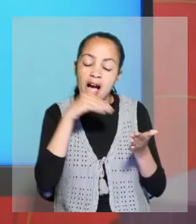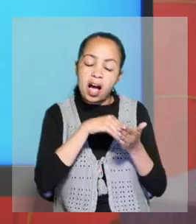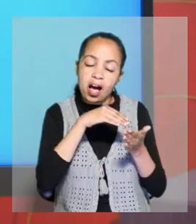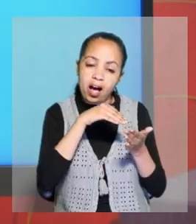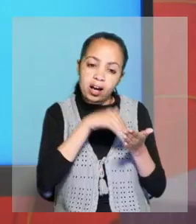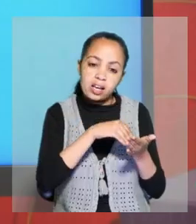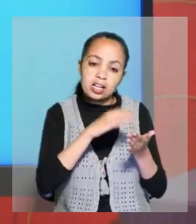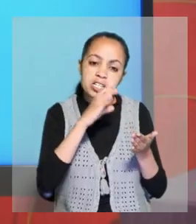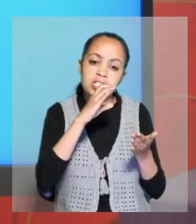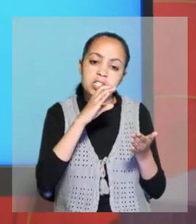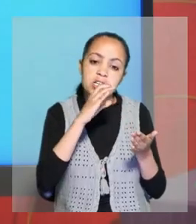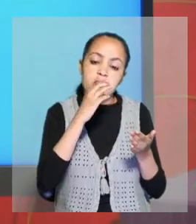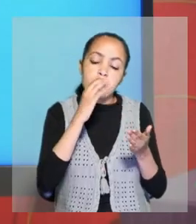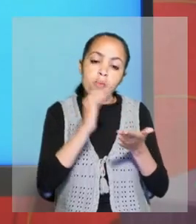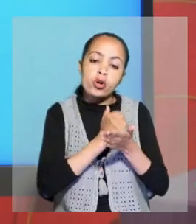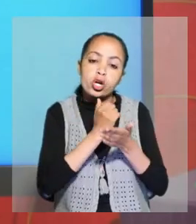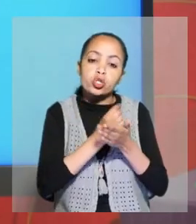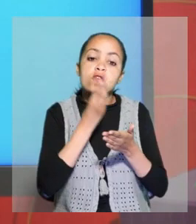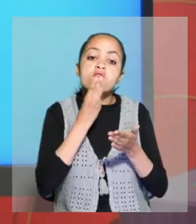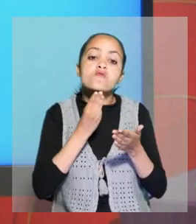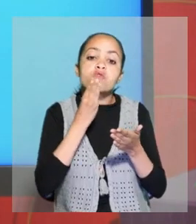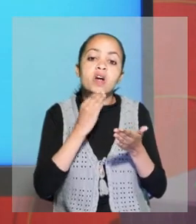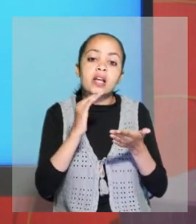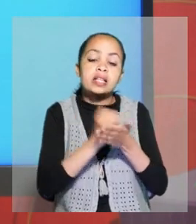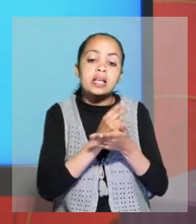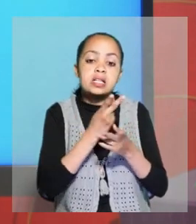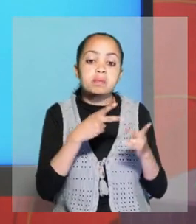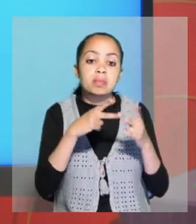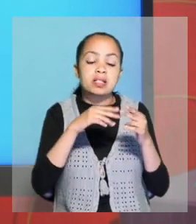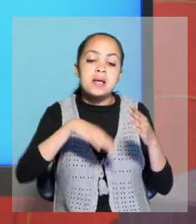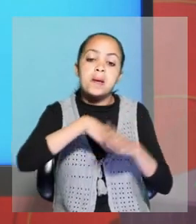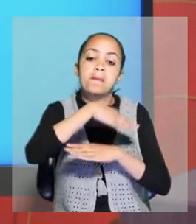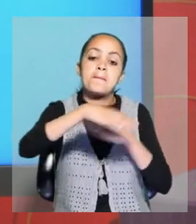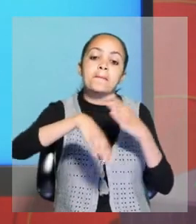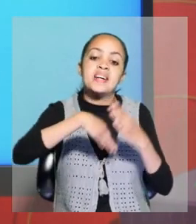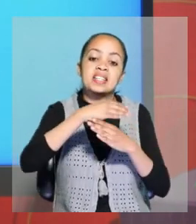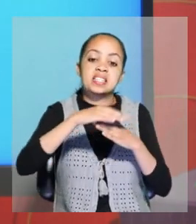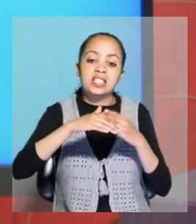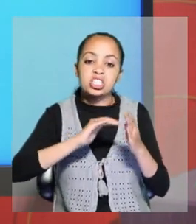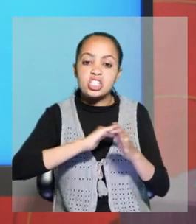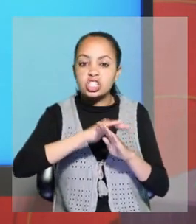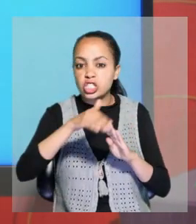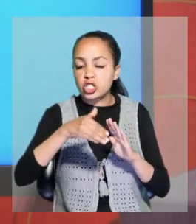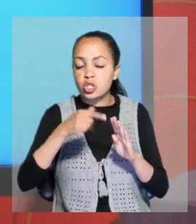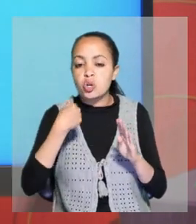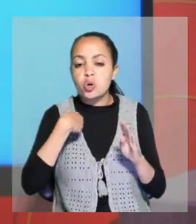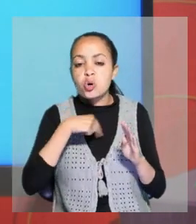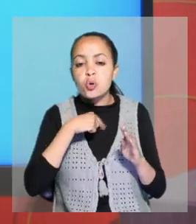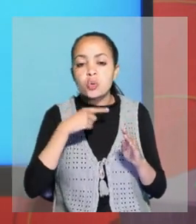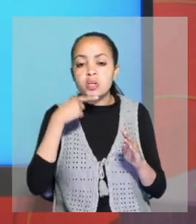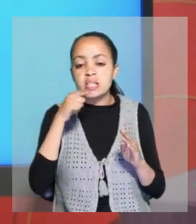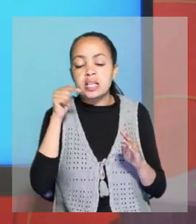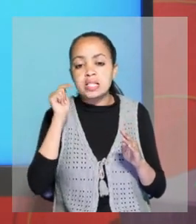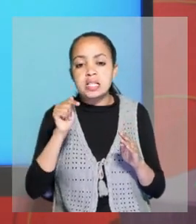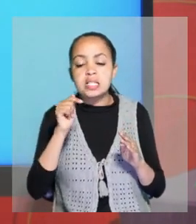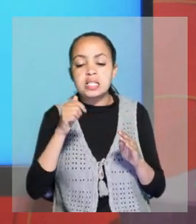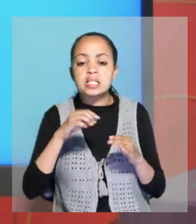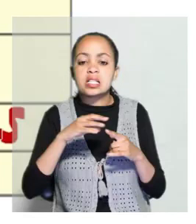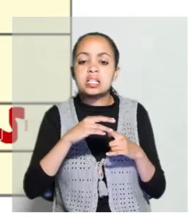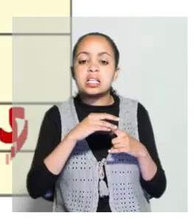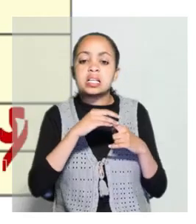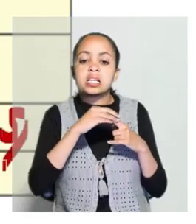of sugar, takes place within a bundle chase cell. By that, we say this one is